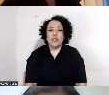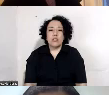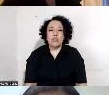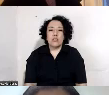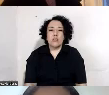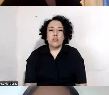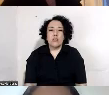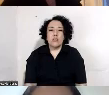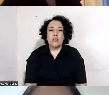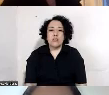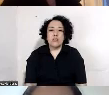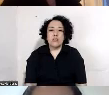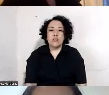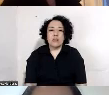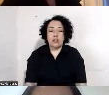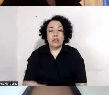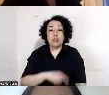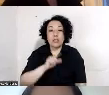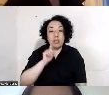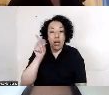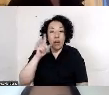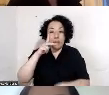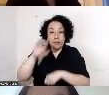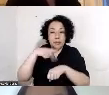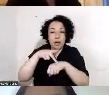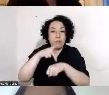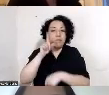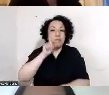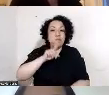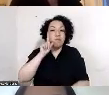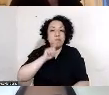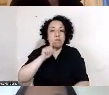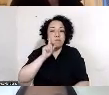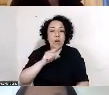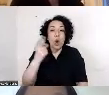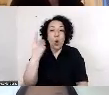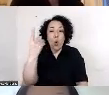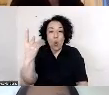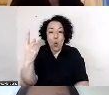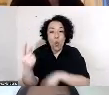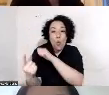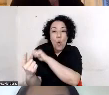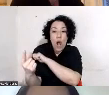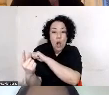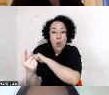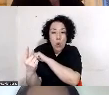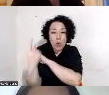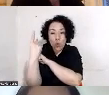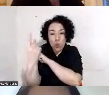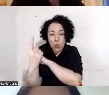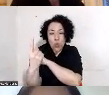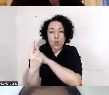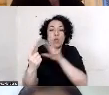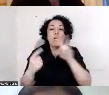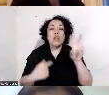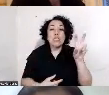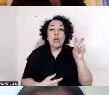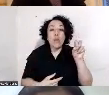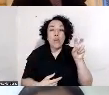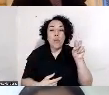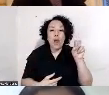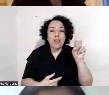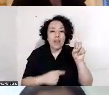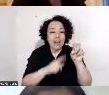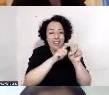autism. Então, nos Estados Unidos, 1 a cada 50 alunos estão sendo identificados como tendo autismo.